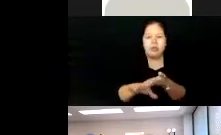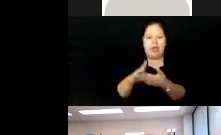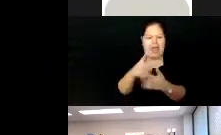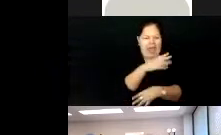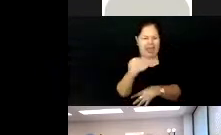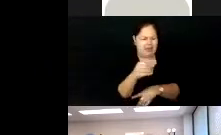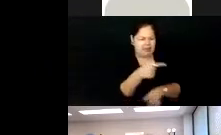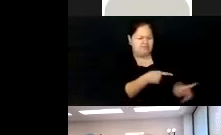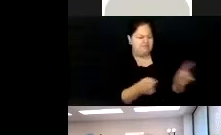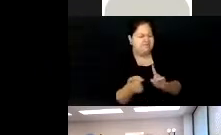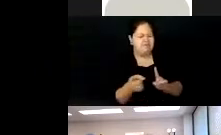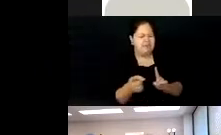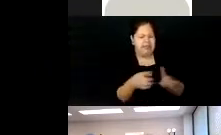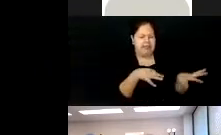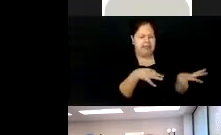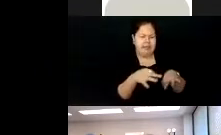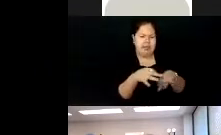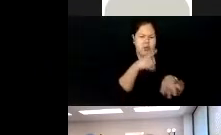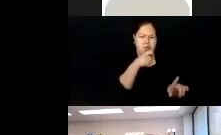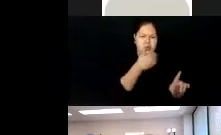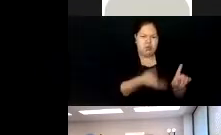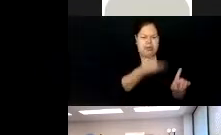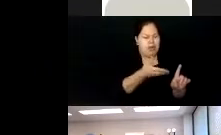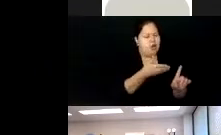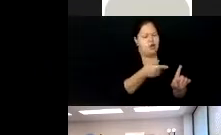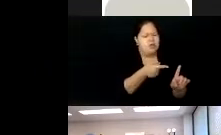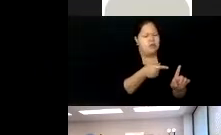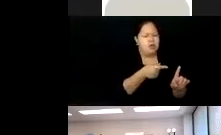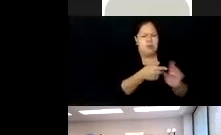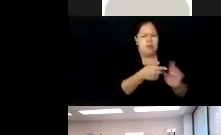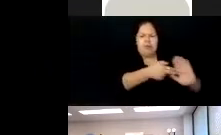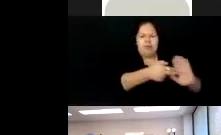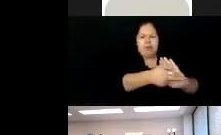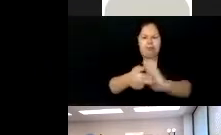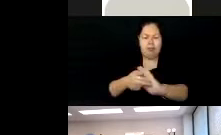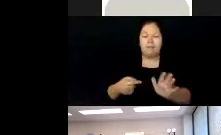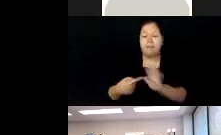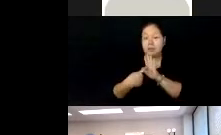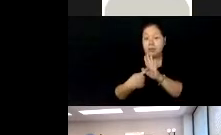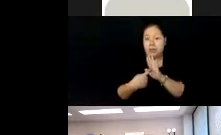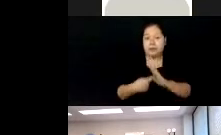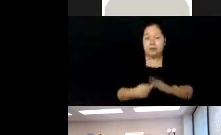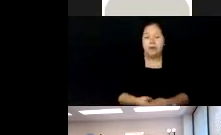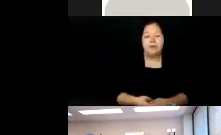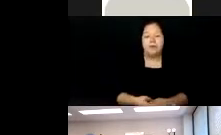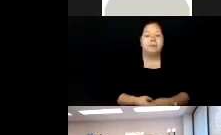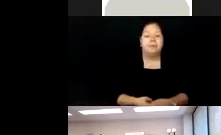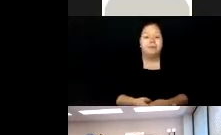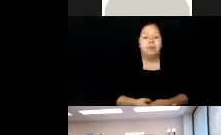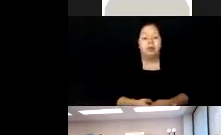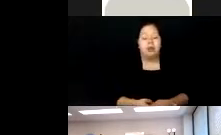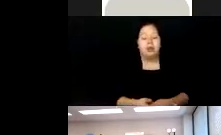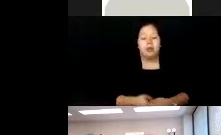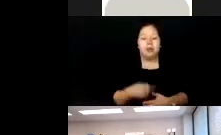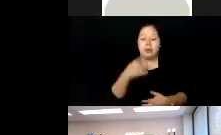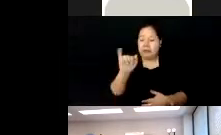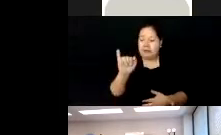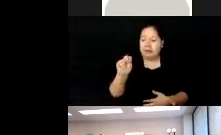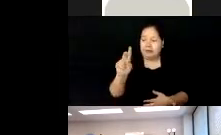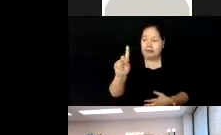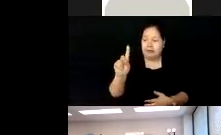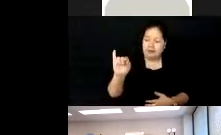individuals outside of themselves. For example, we cite the example of the Indian